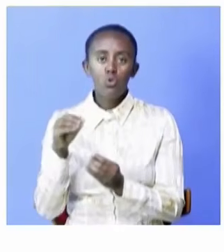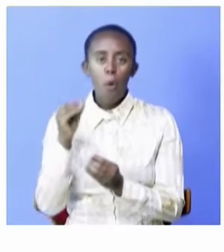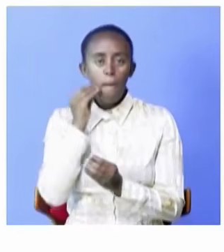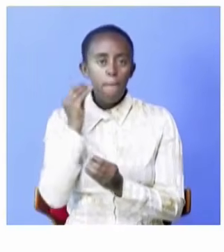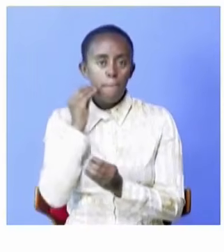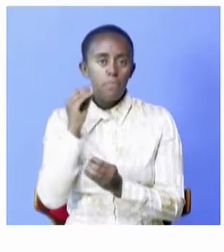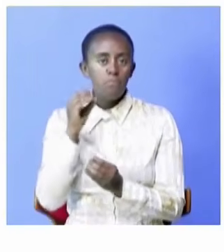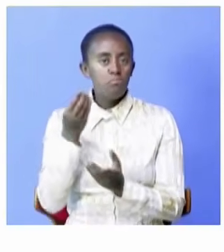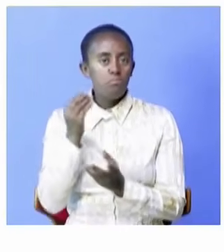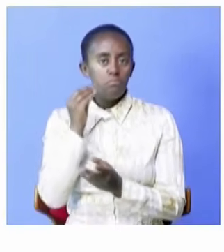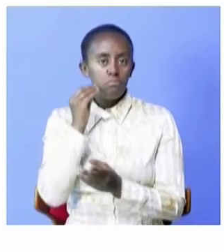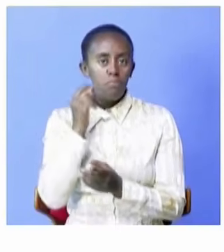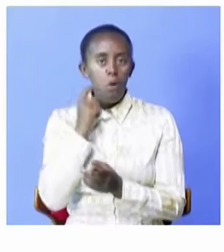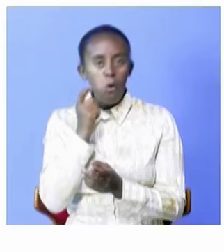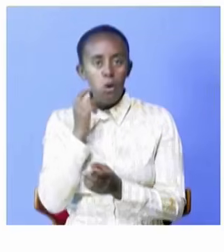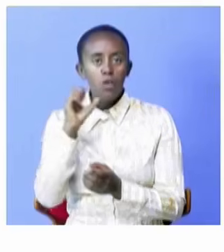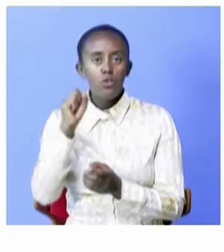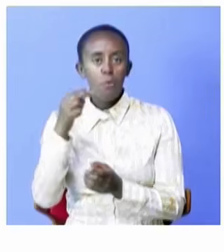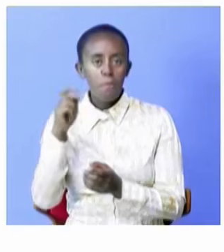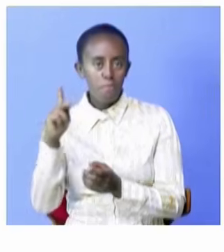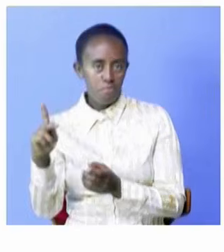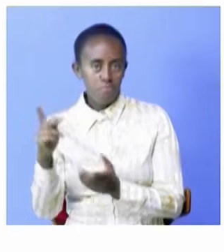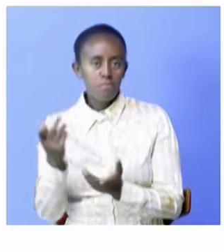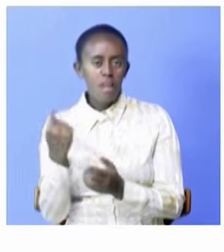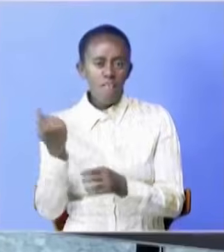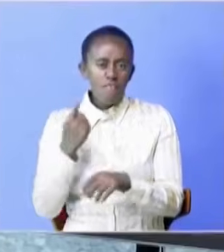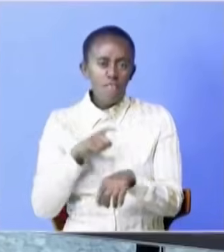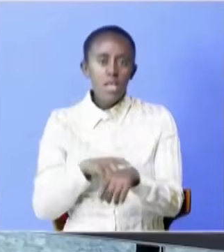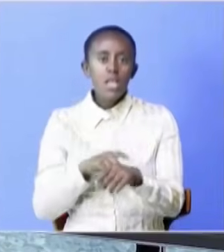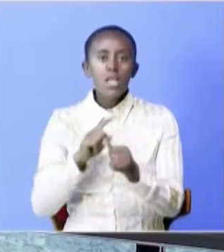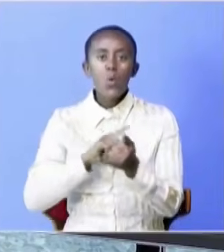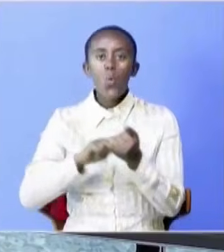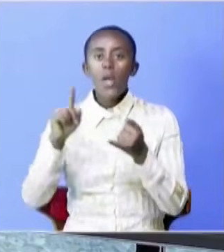every weekend.